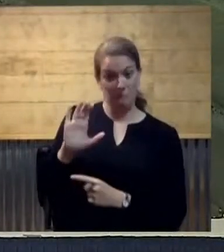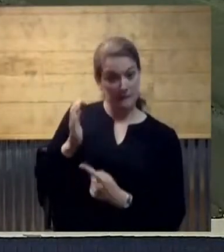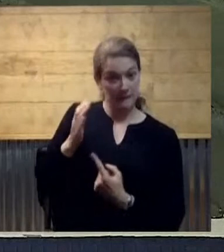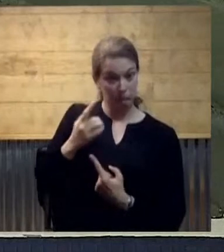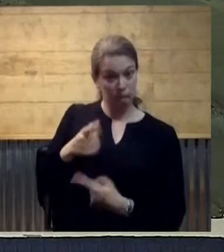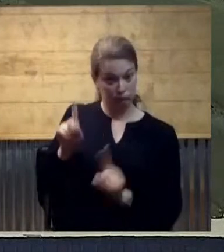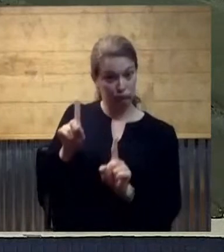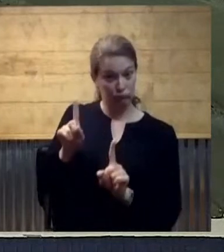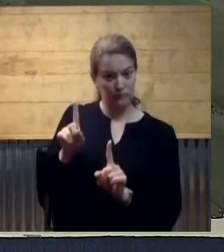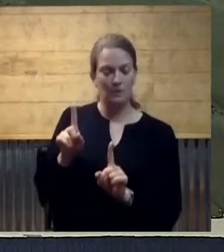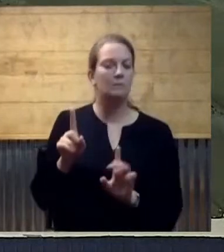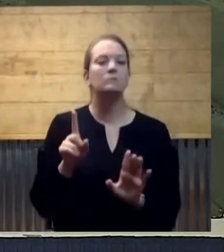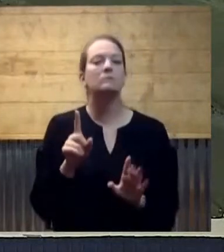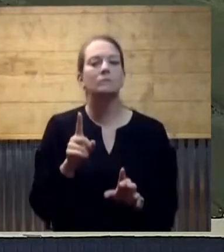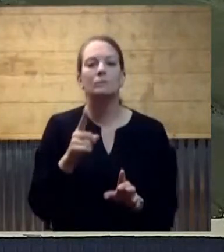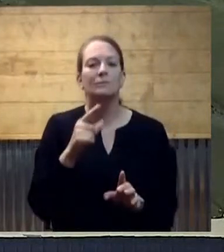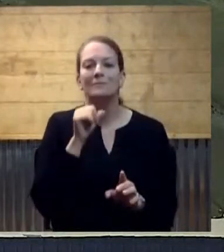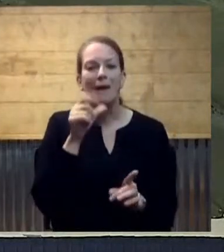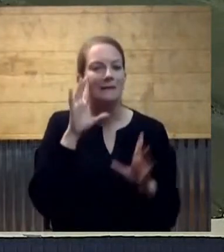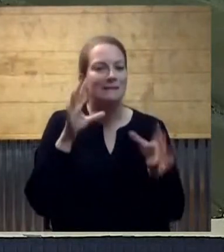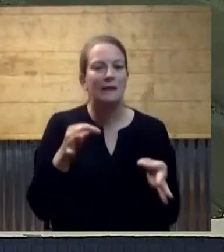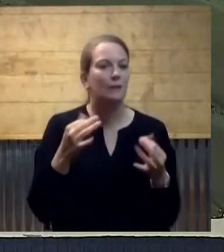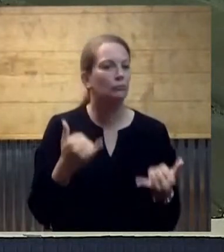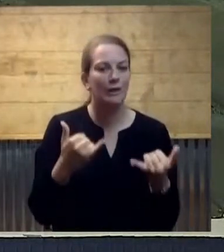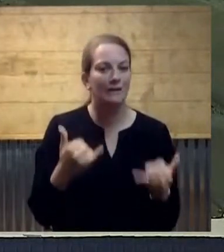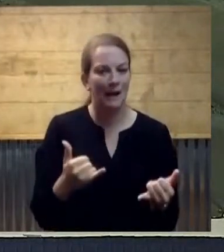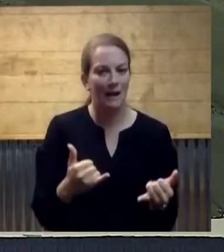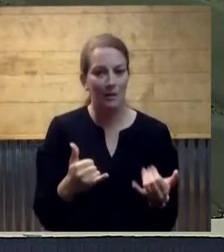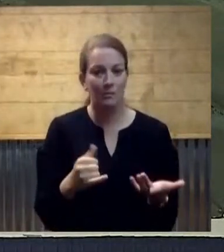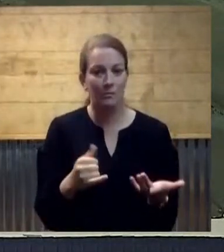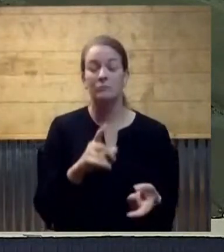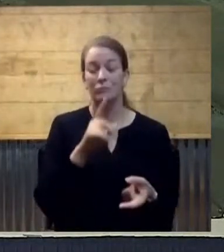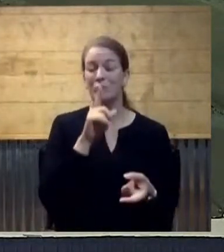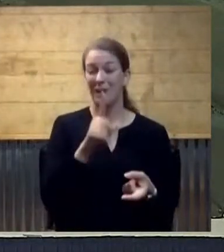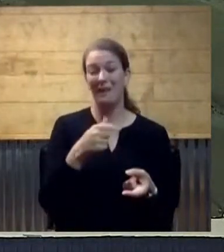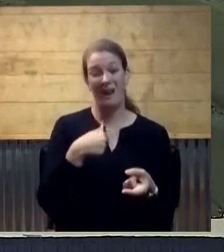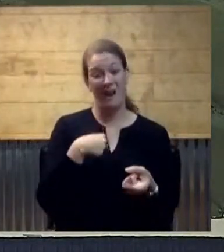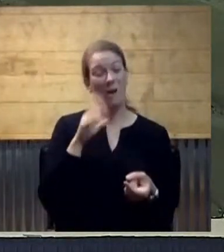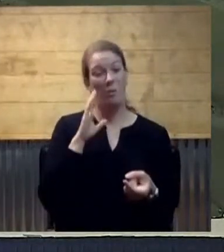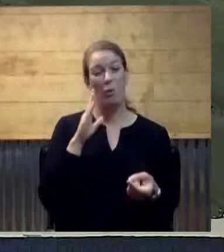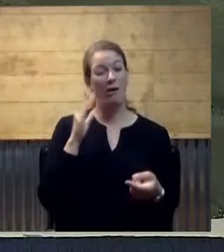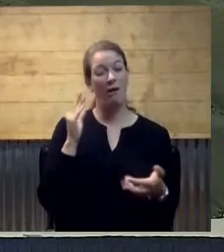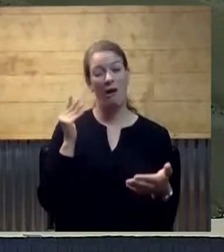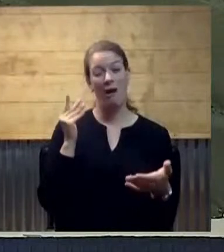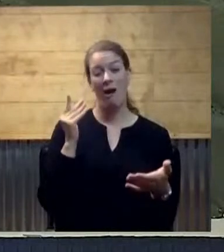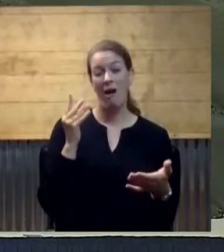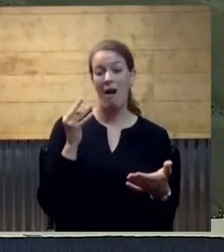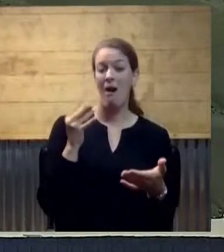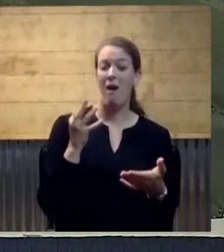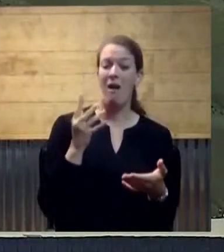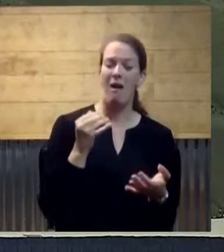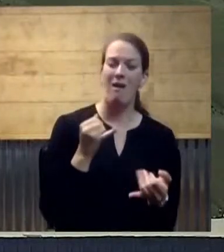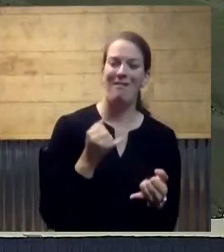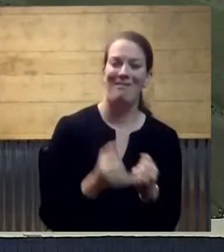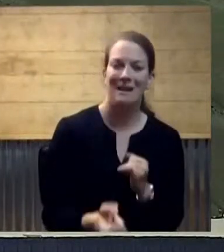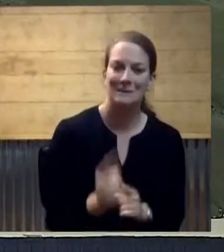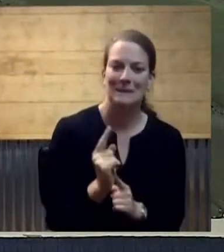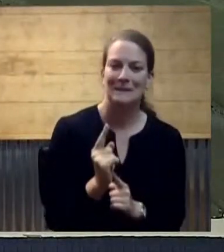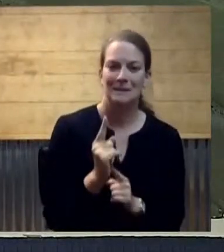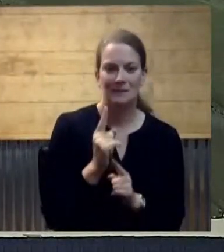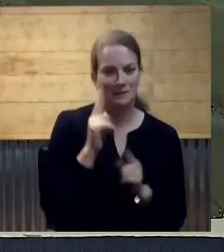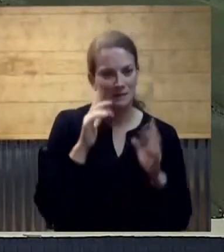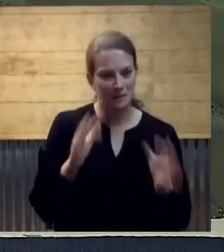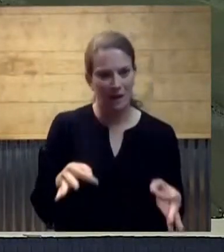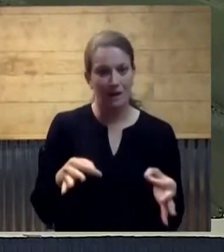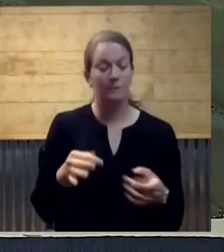Ideally, you would make the decision the night before, right? If you're a parent, you probably are going to wait until